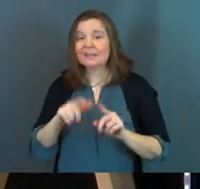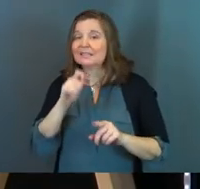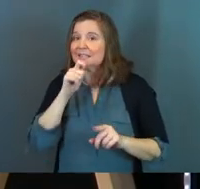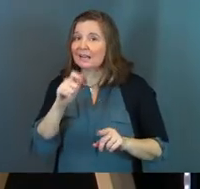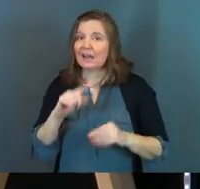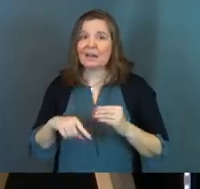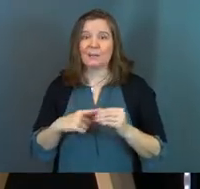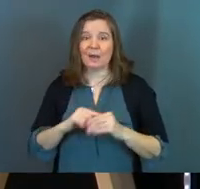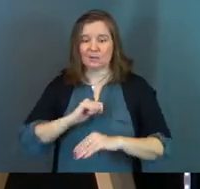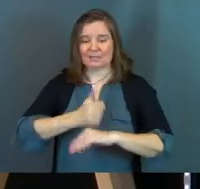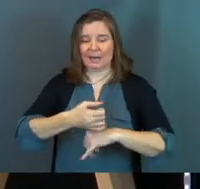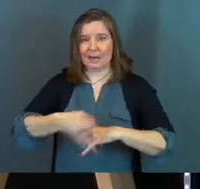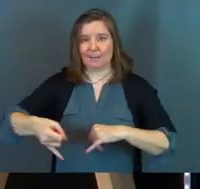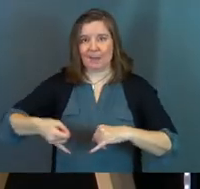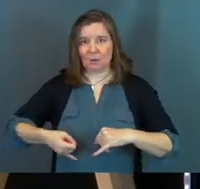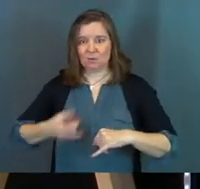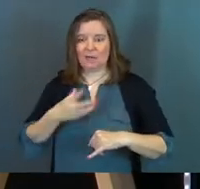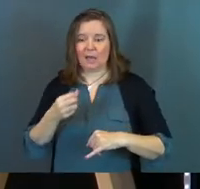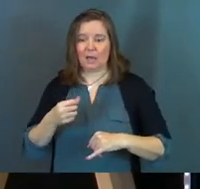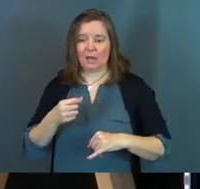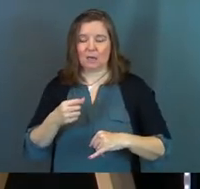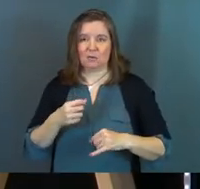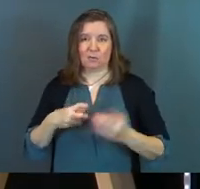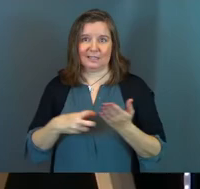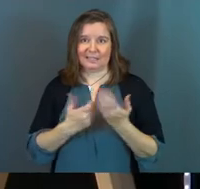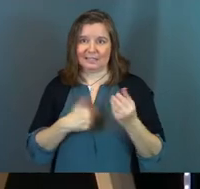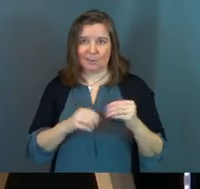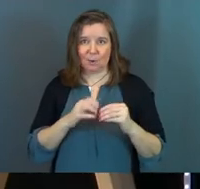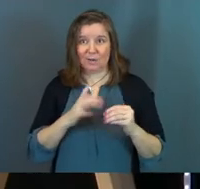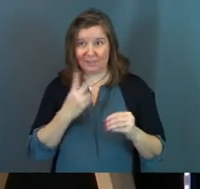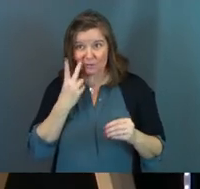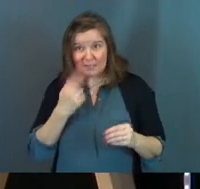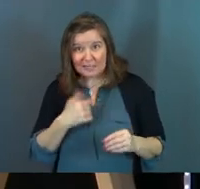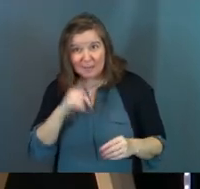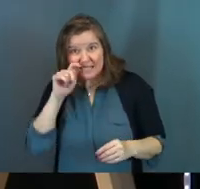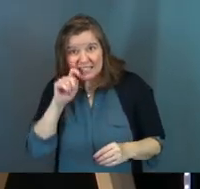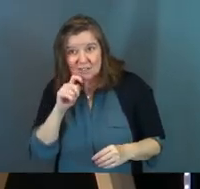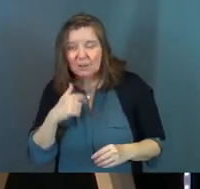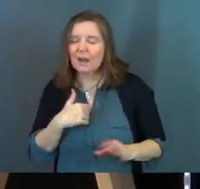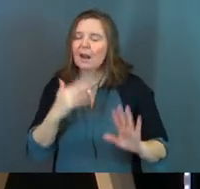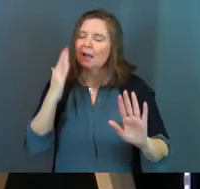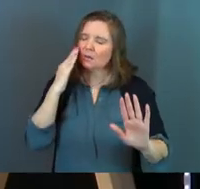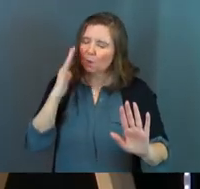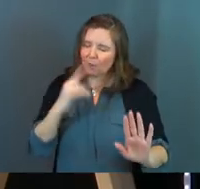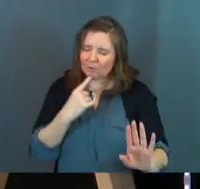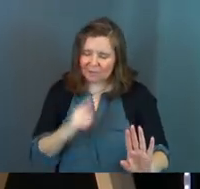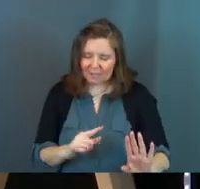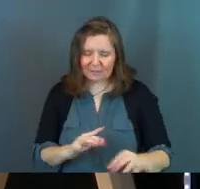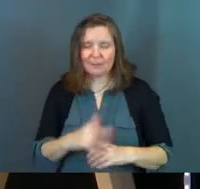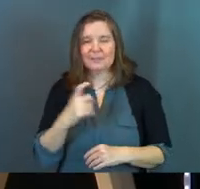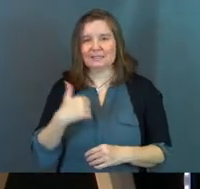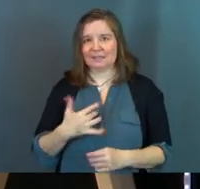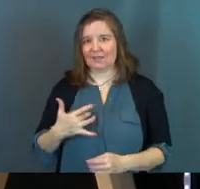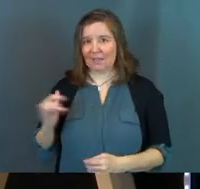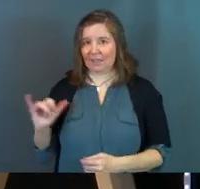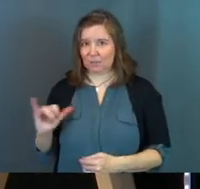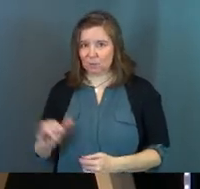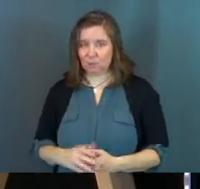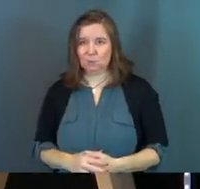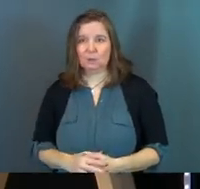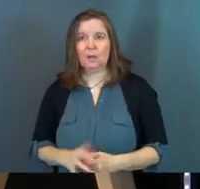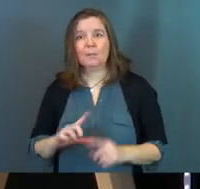it's not just about setting boundaries and writing tickets anymore. And you're like, have you seen my teenager? And I know what you're saying, because I felt that